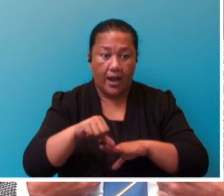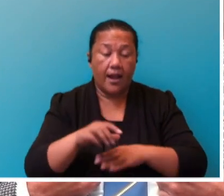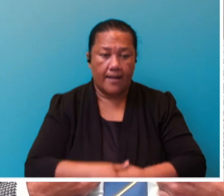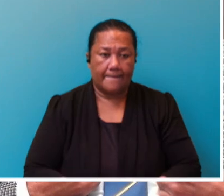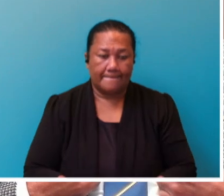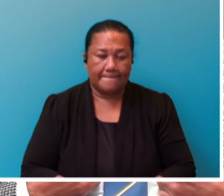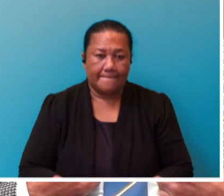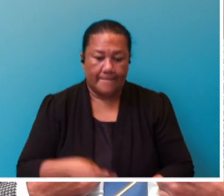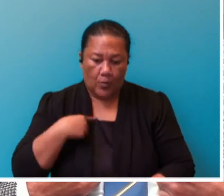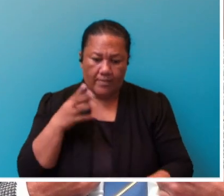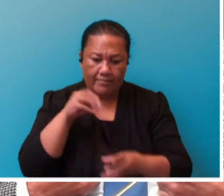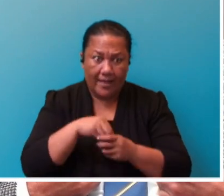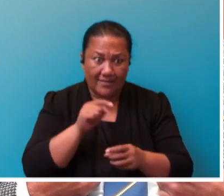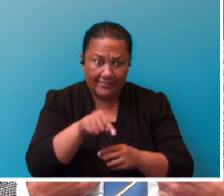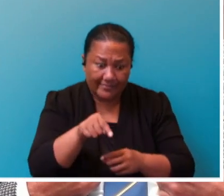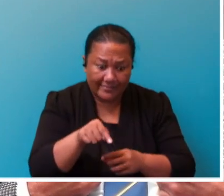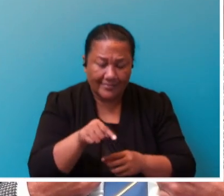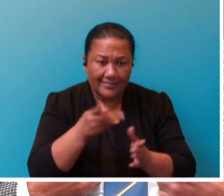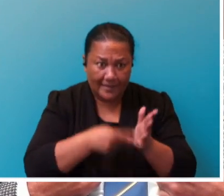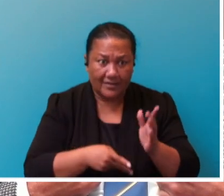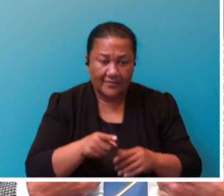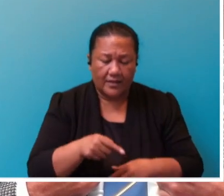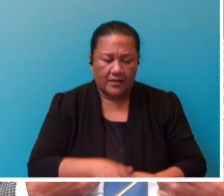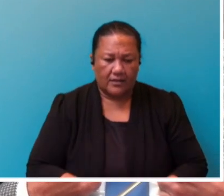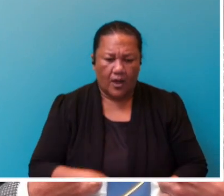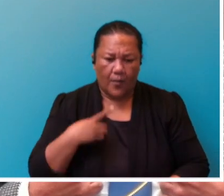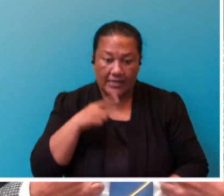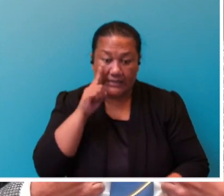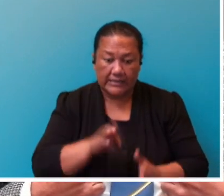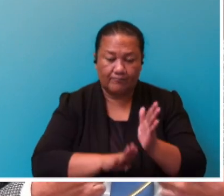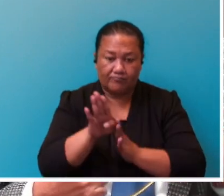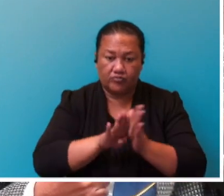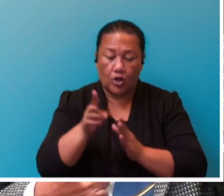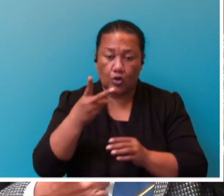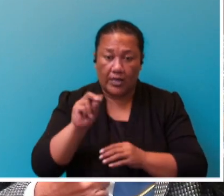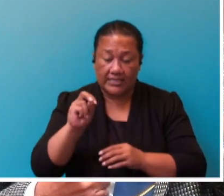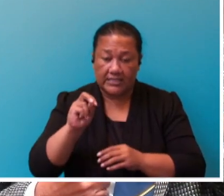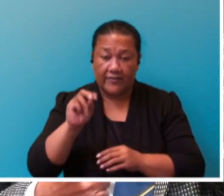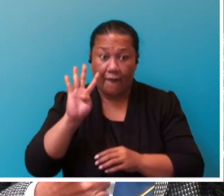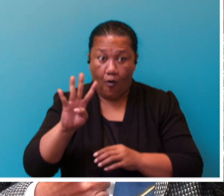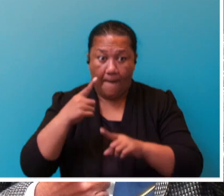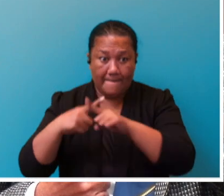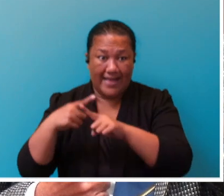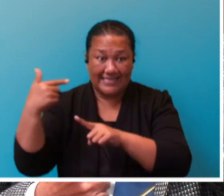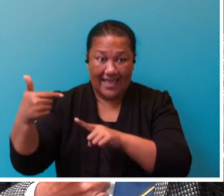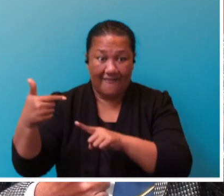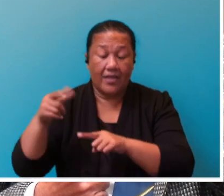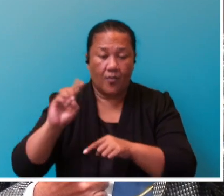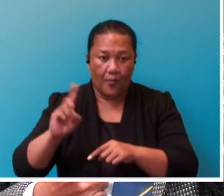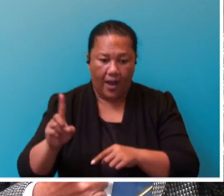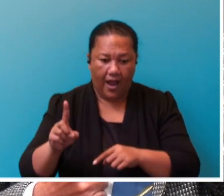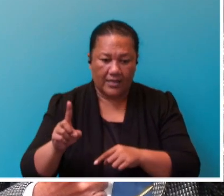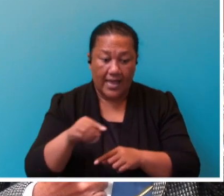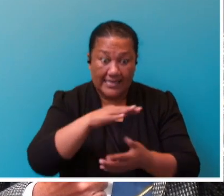As part of that, we are looking at accelerating, of course, the 24/7 Security Ops Center, which will